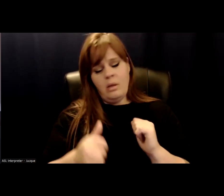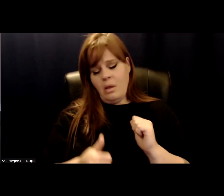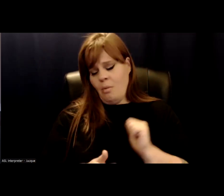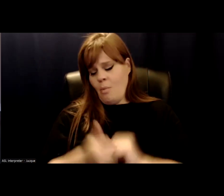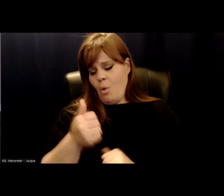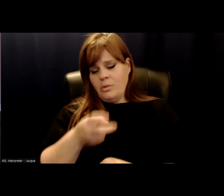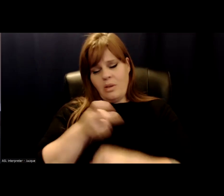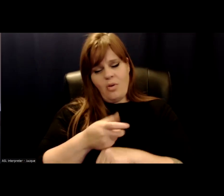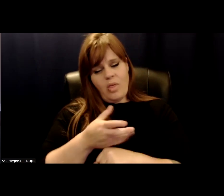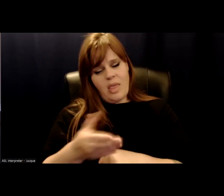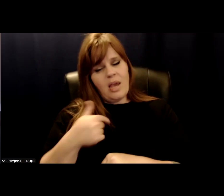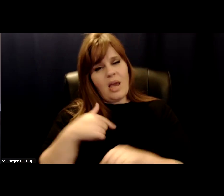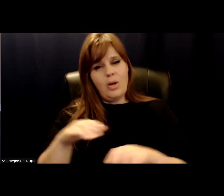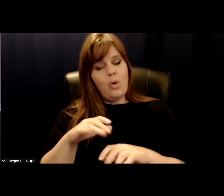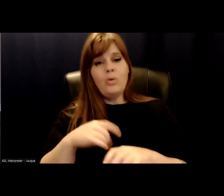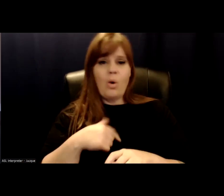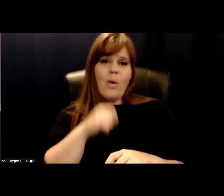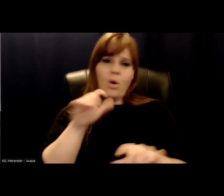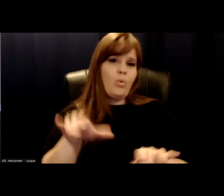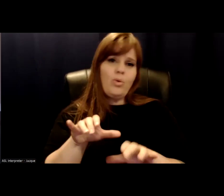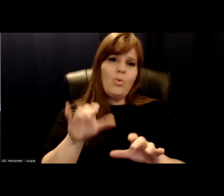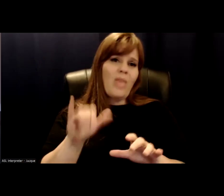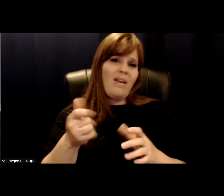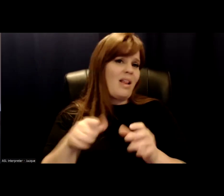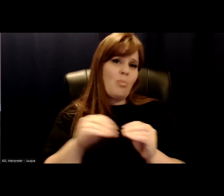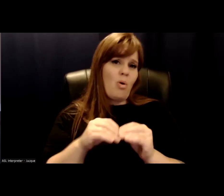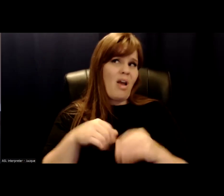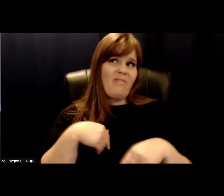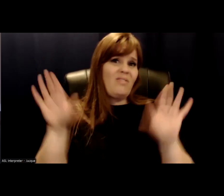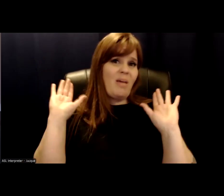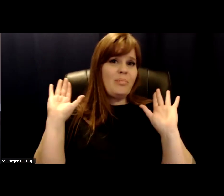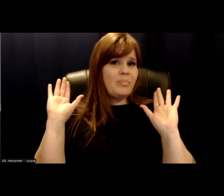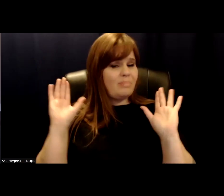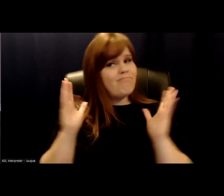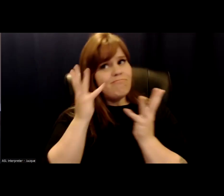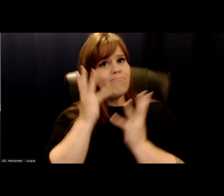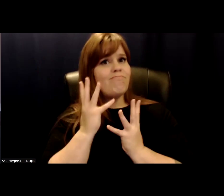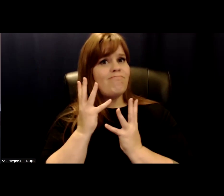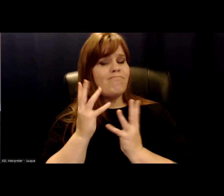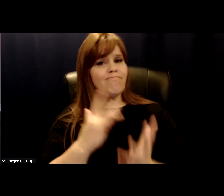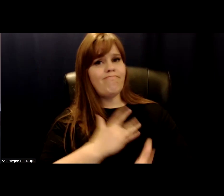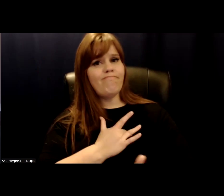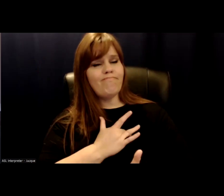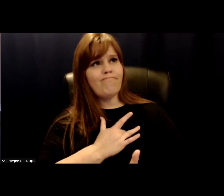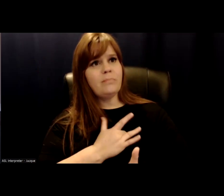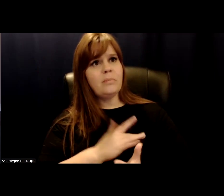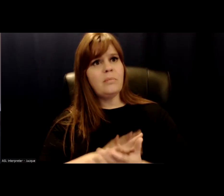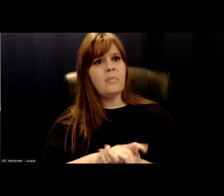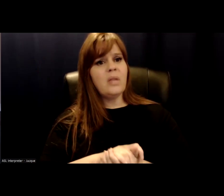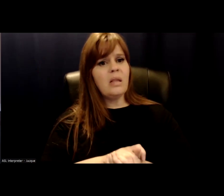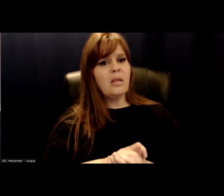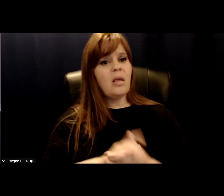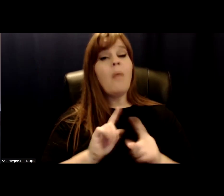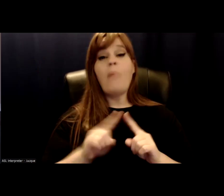chamber music festivals anymore. I've given that up, and it's really sad. But what I've done is find the things that I